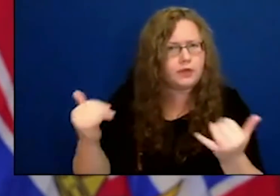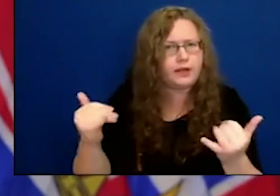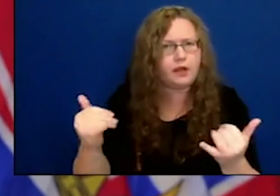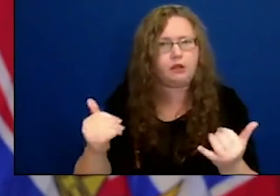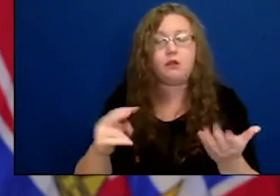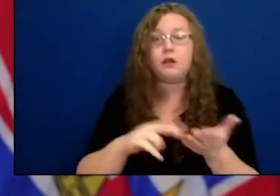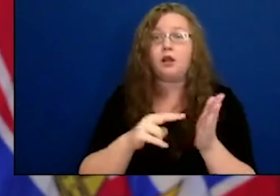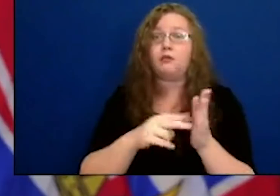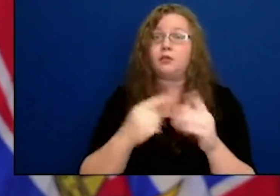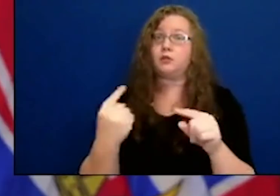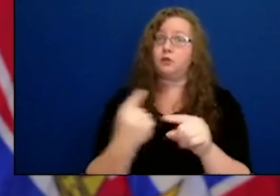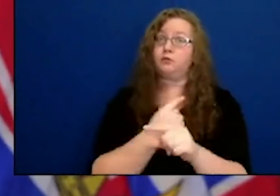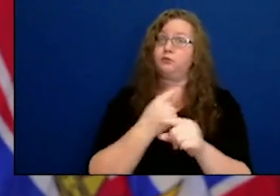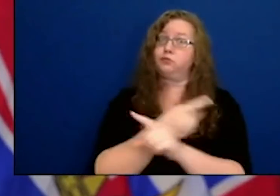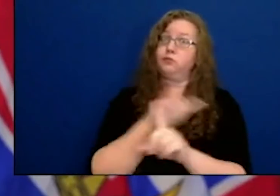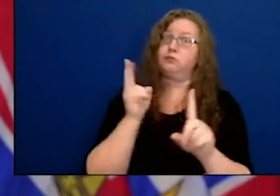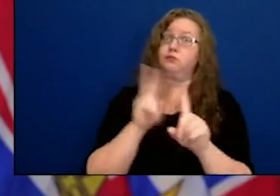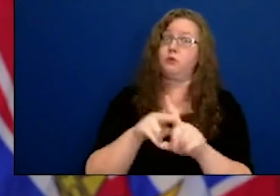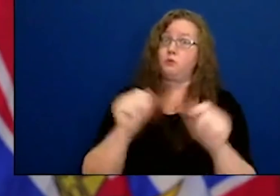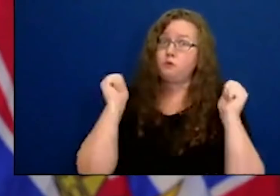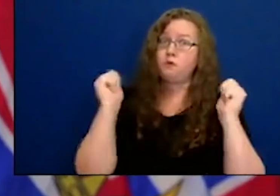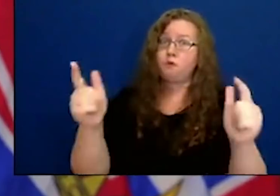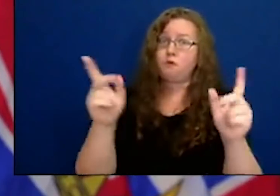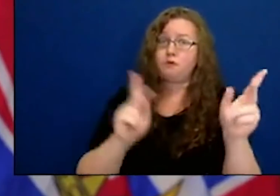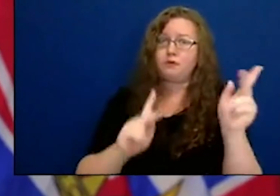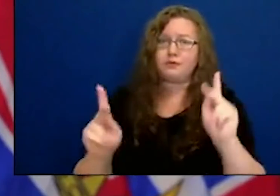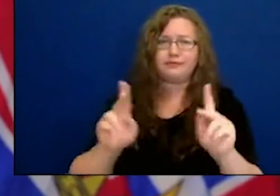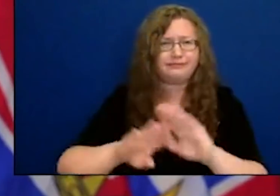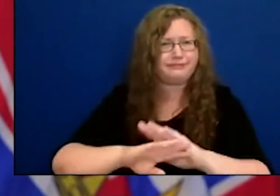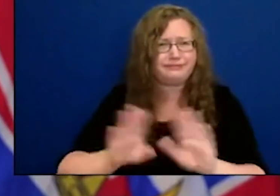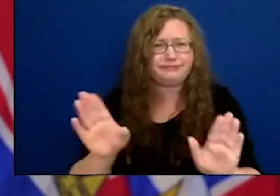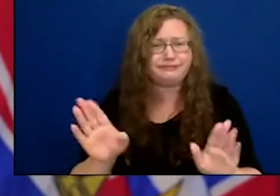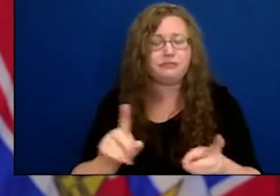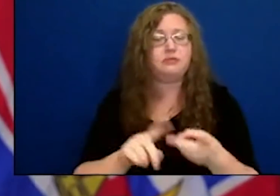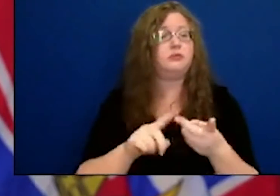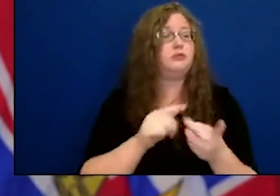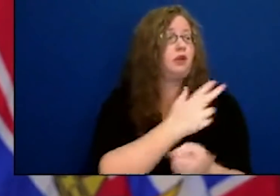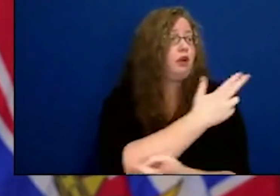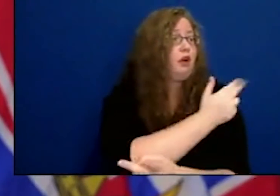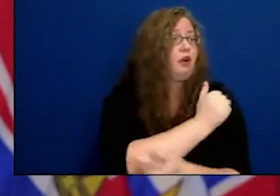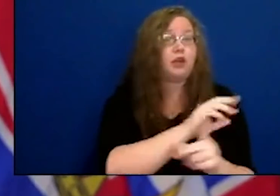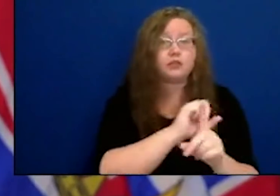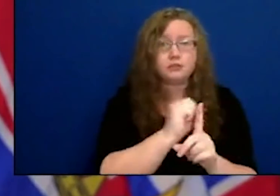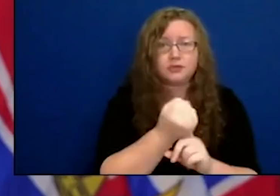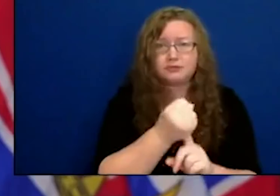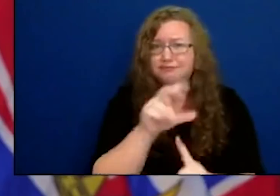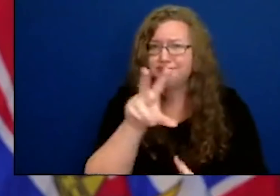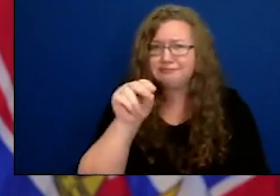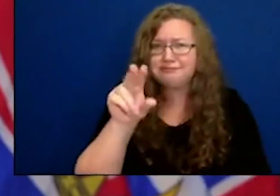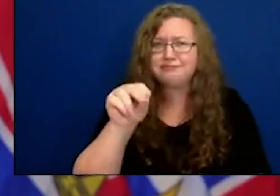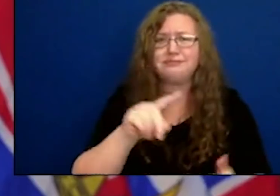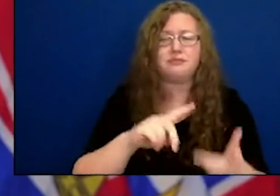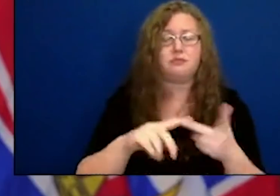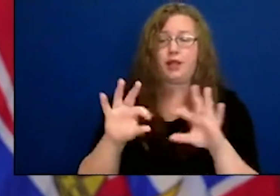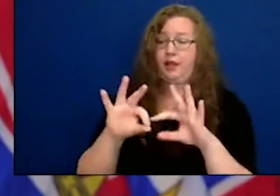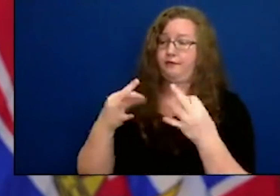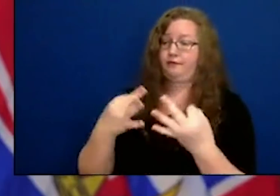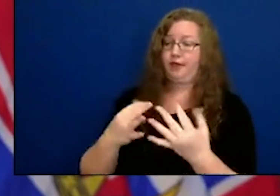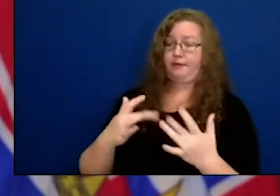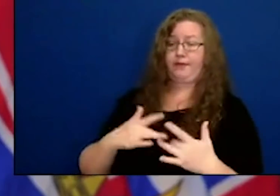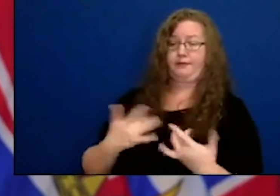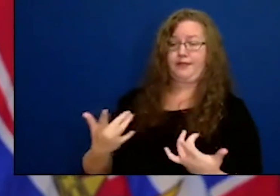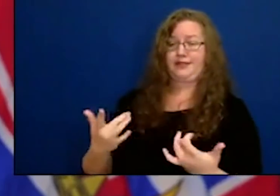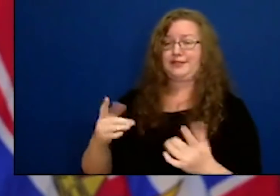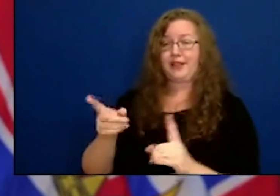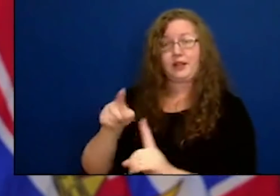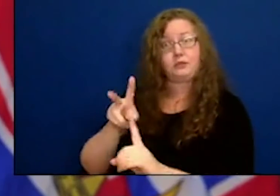be appropriate, for example, in a healthcare facility outbreak or a family transmission event. So we are looking at